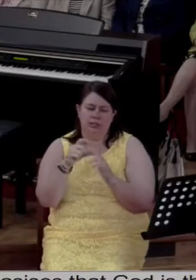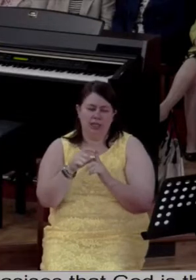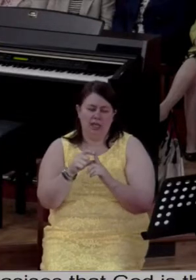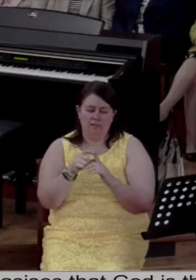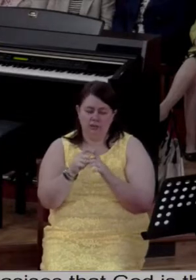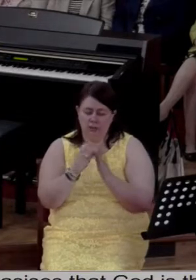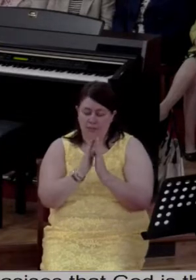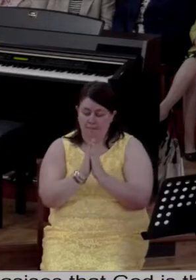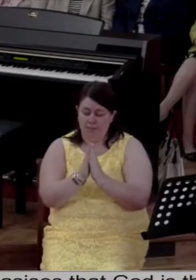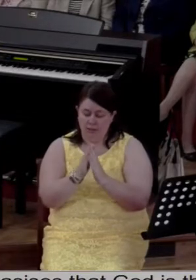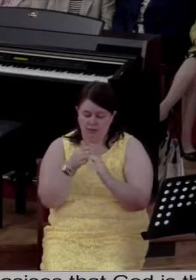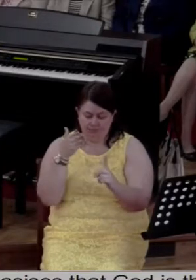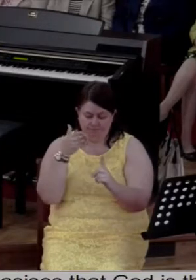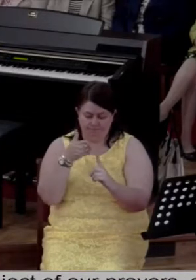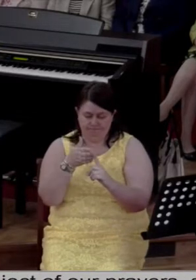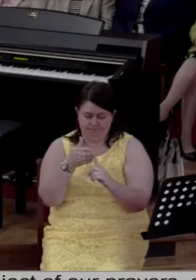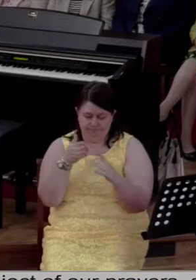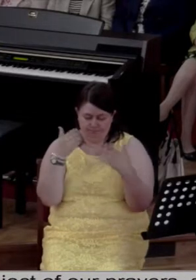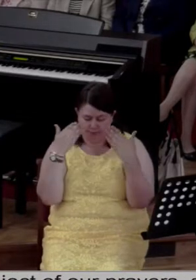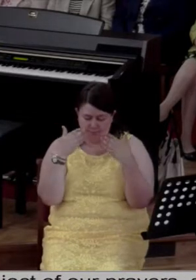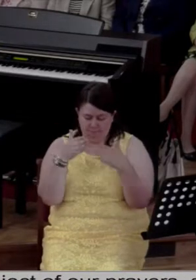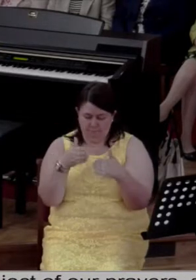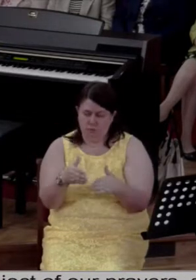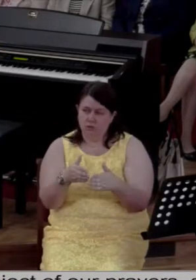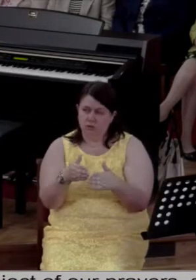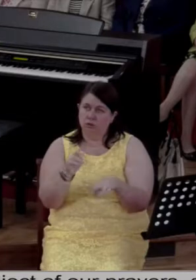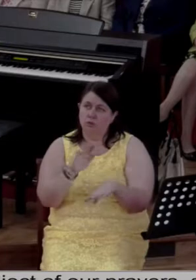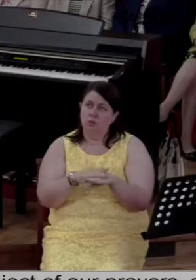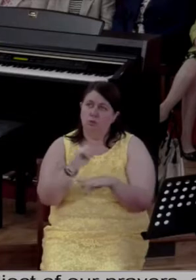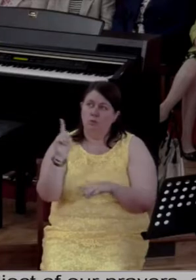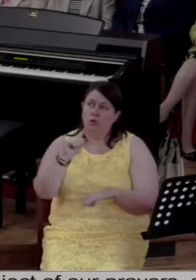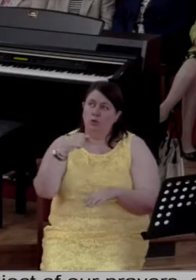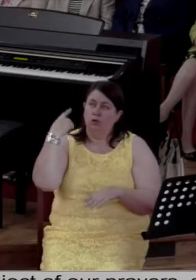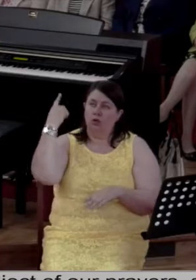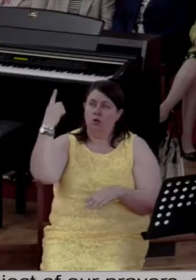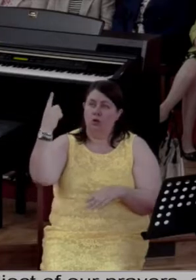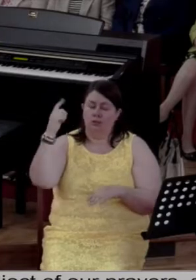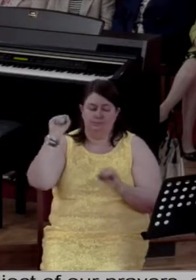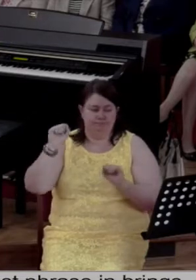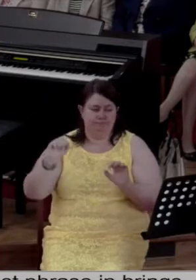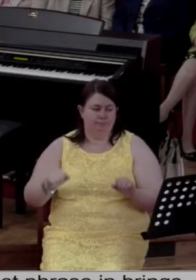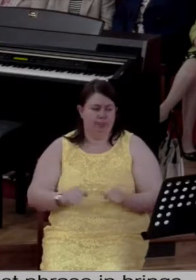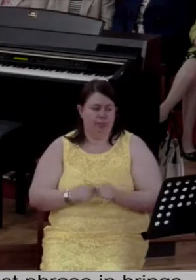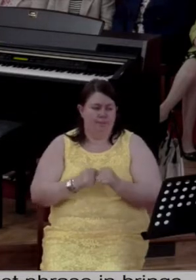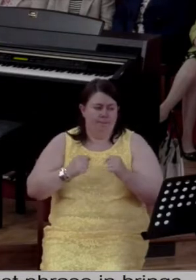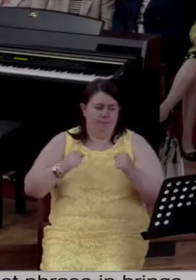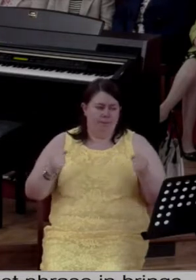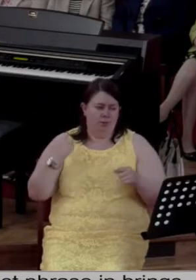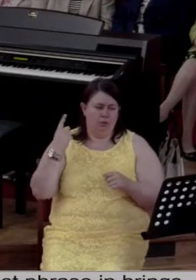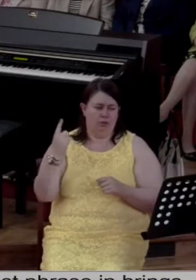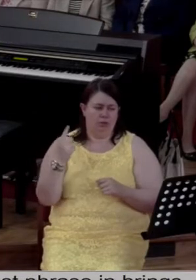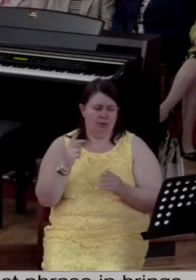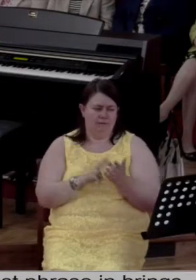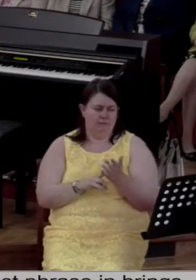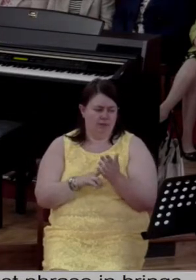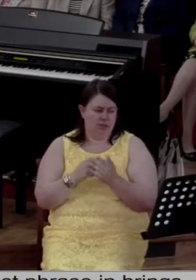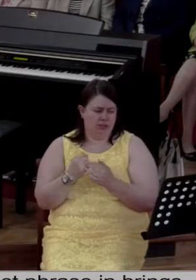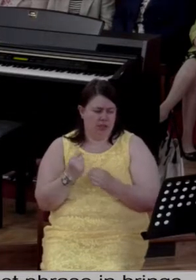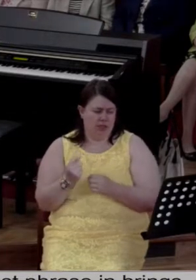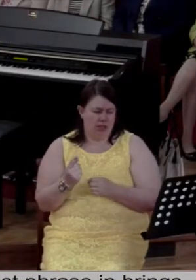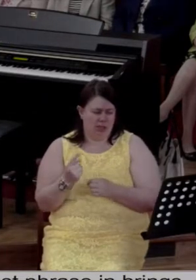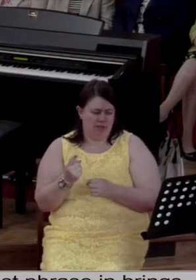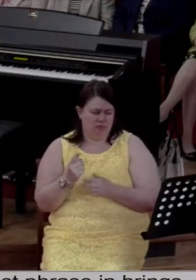the goodness and the greatness, the almighty power of God. But verse 11 in particular is very familiar if you relate